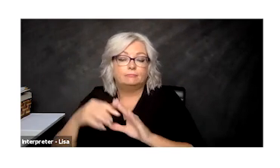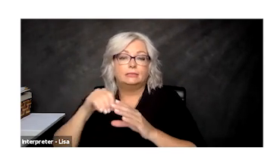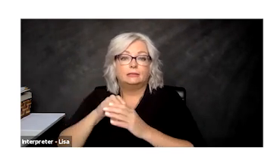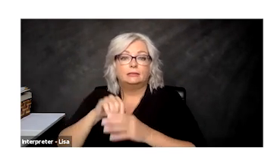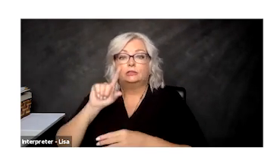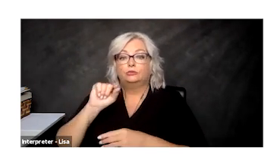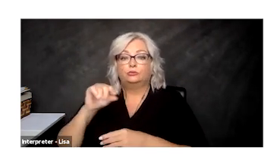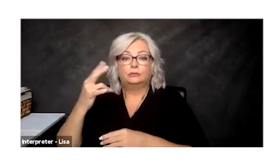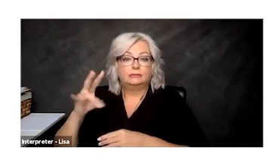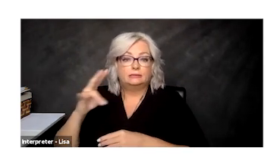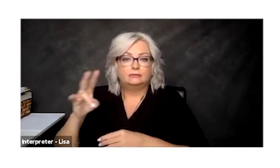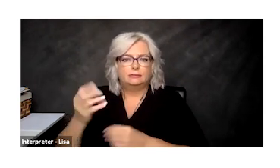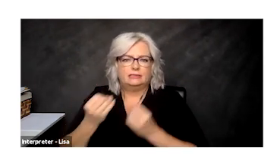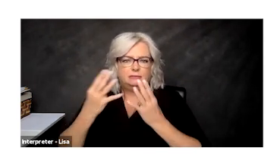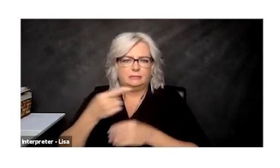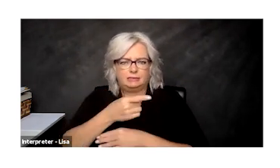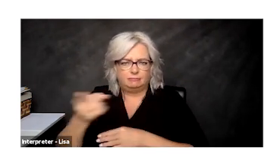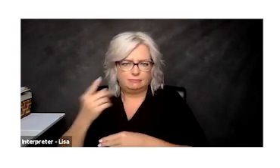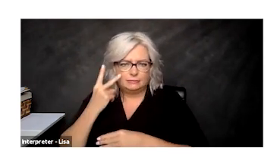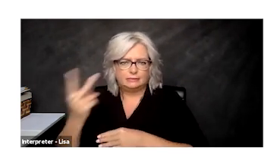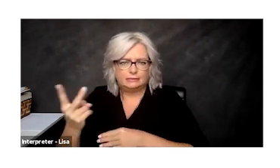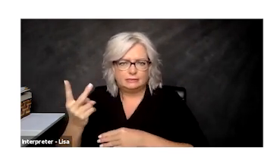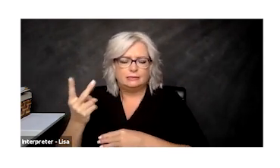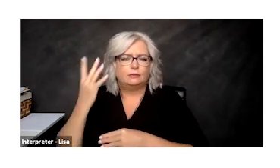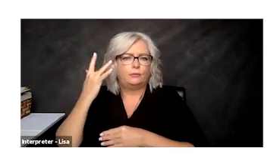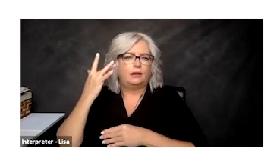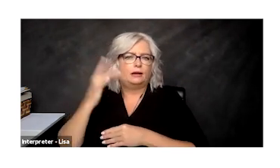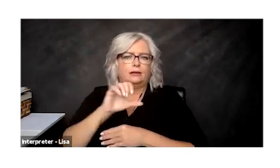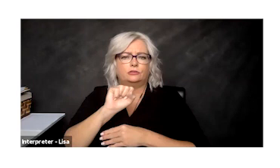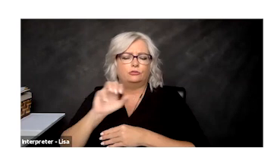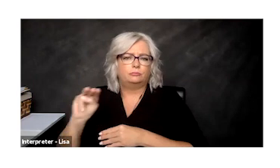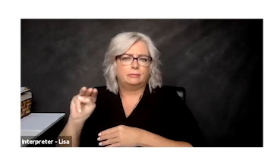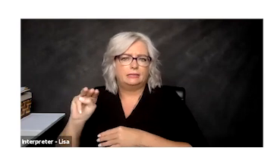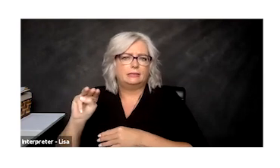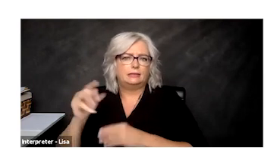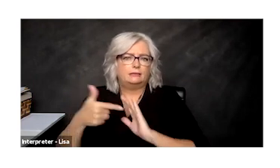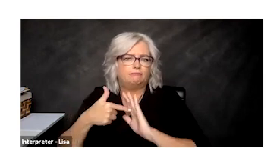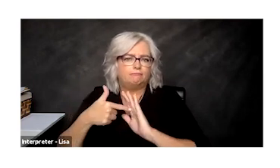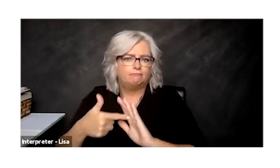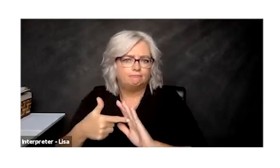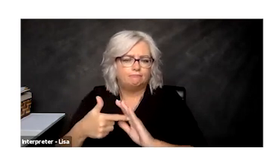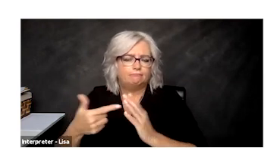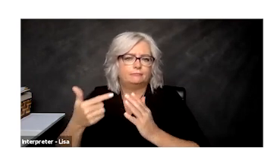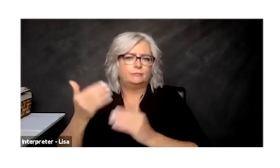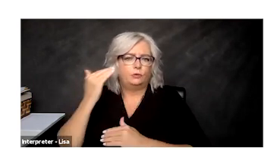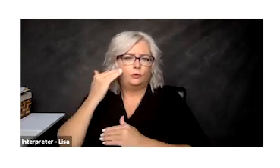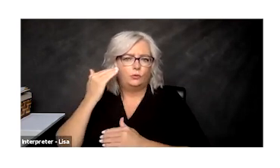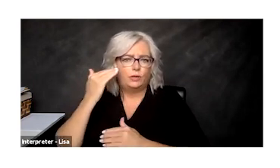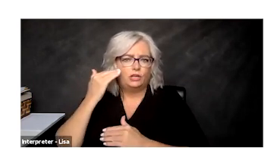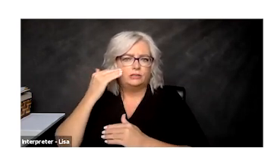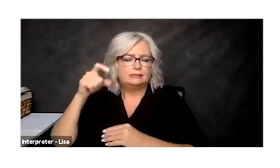this because of things like social media, with the type of awareness that's needed